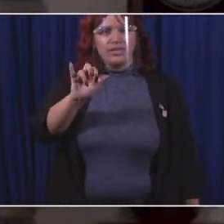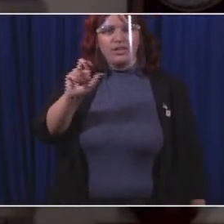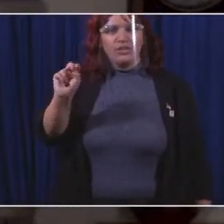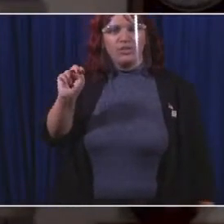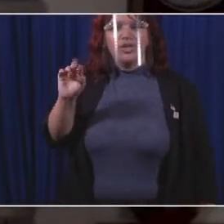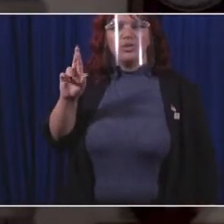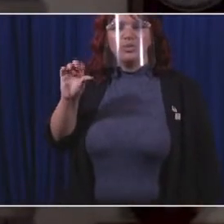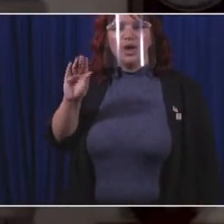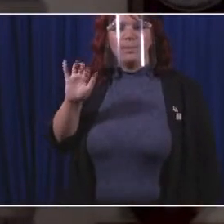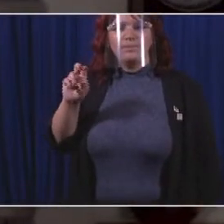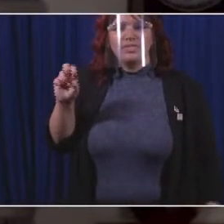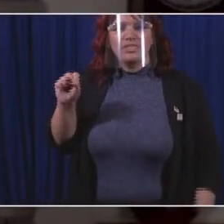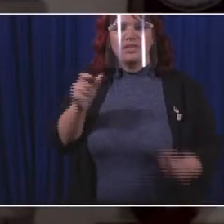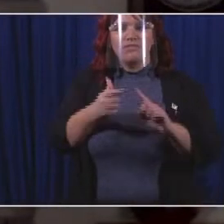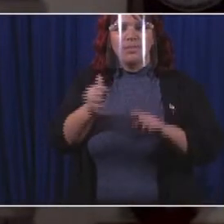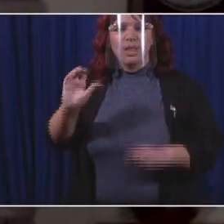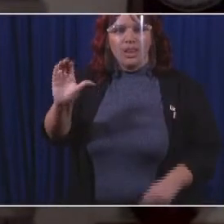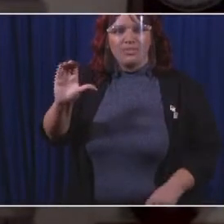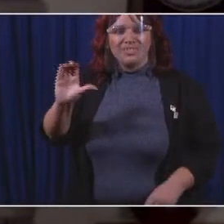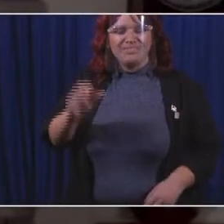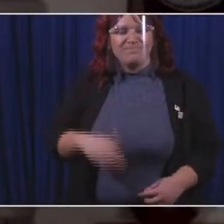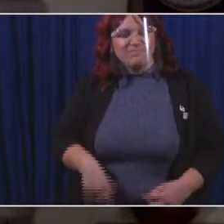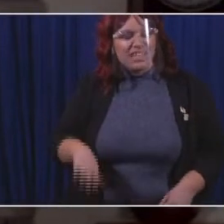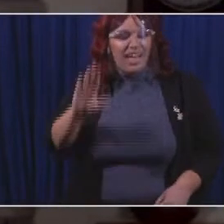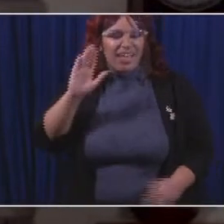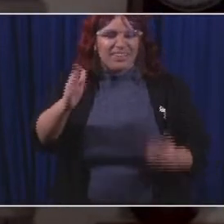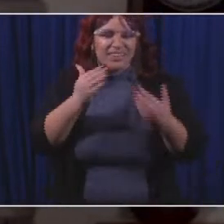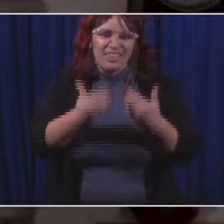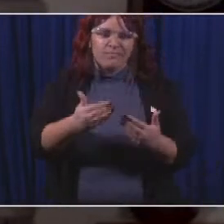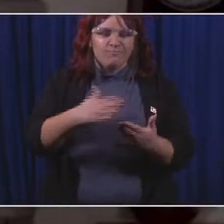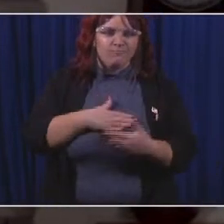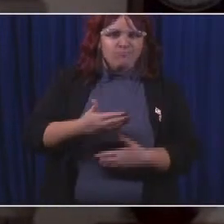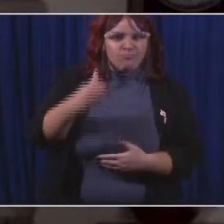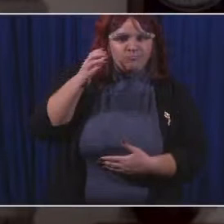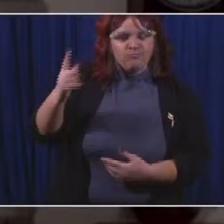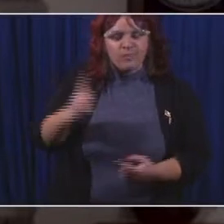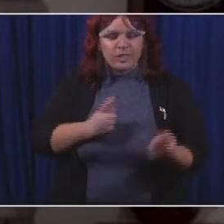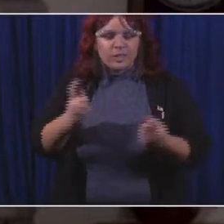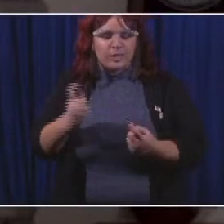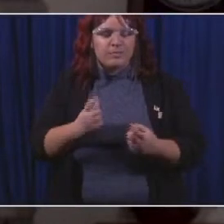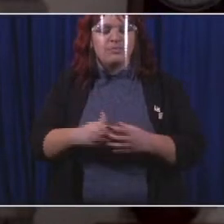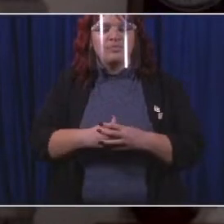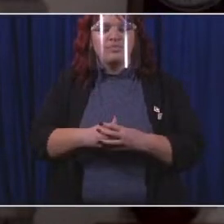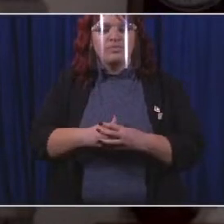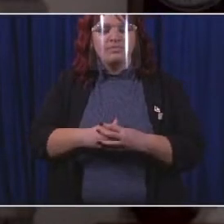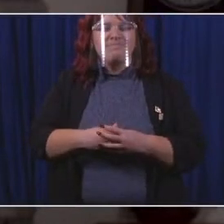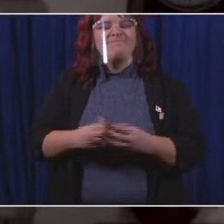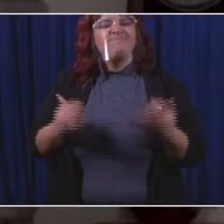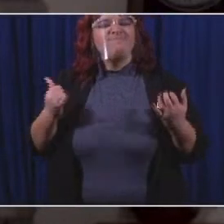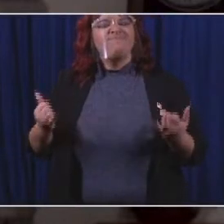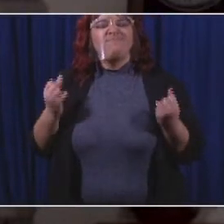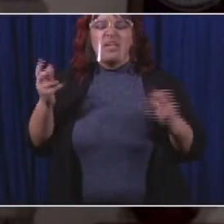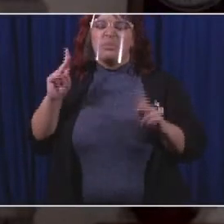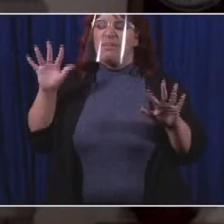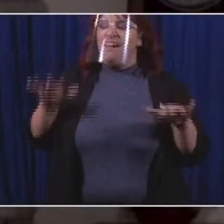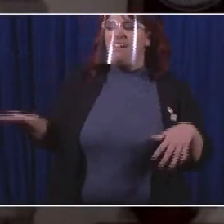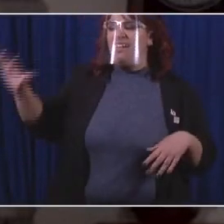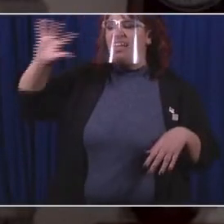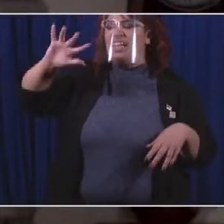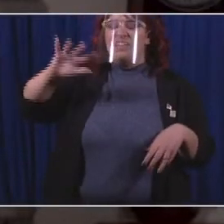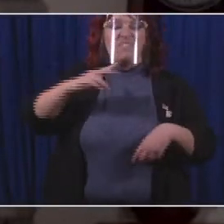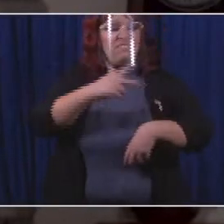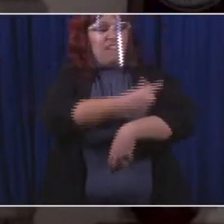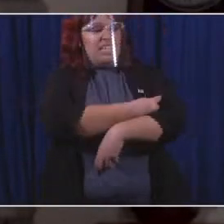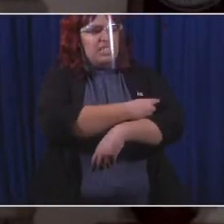Thanks for taking our questions today. There seems to still be a lot of mistrust in the vaccine, with many people questioning the